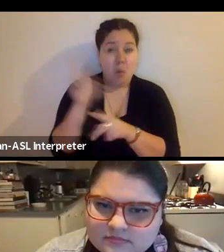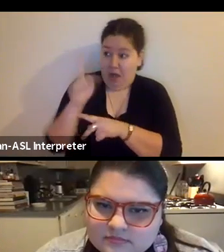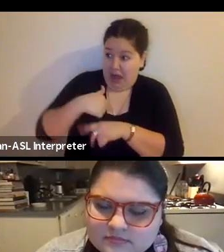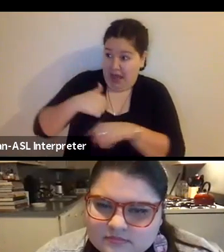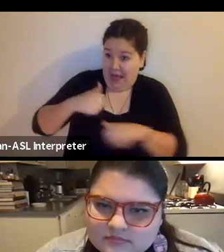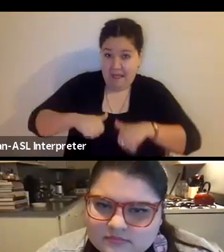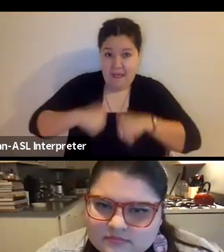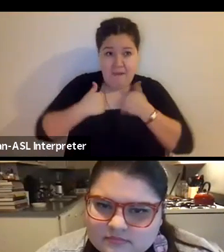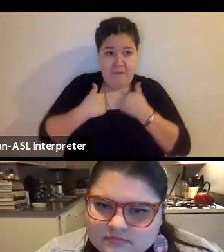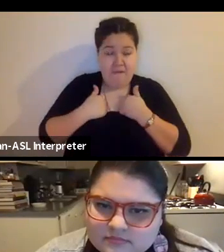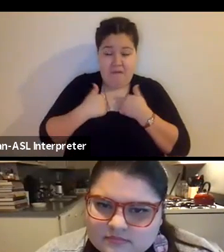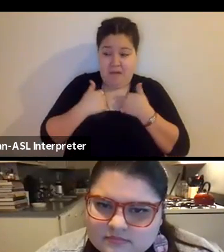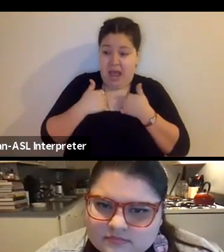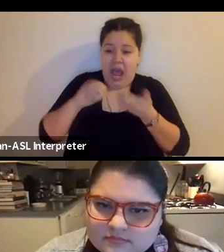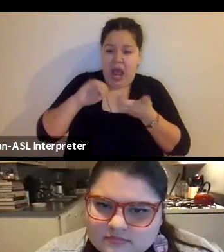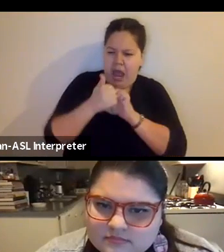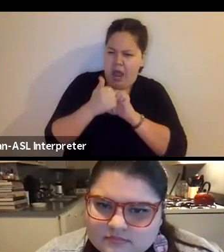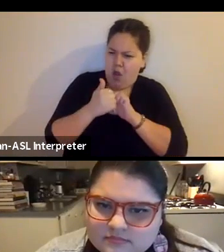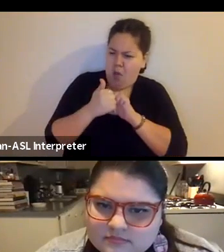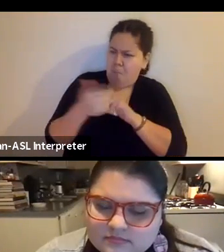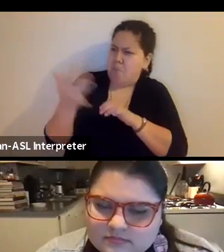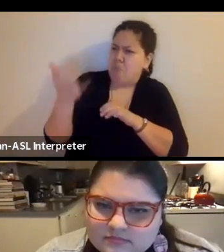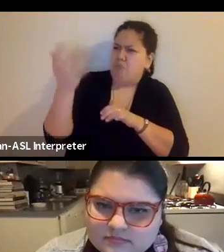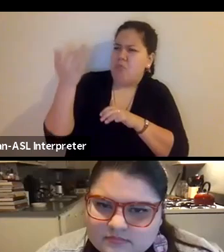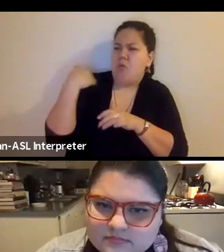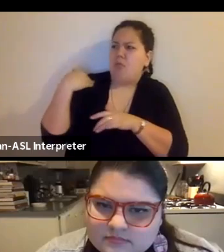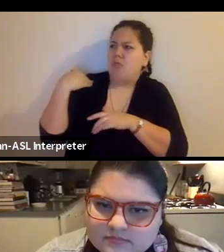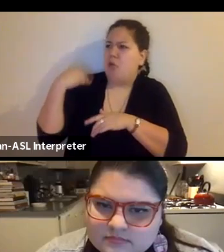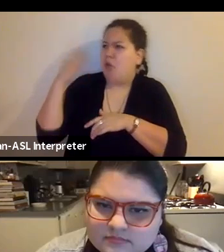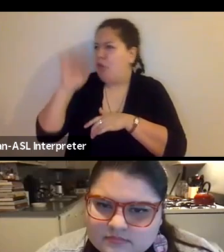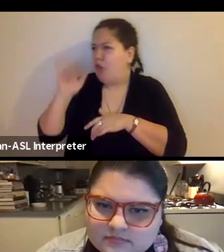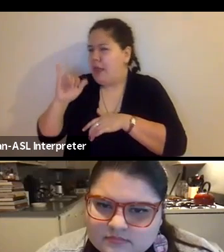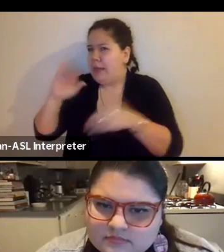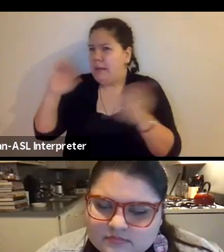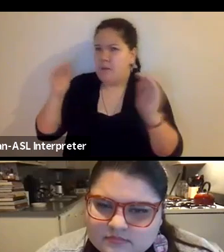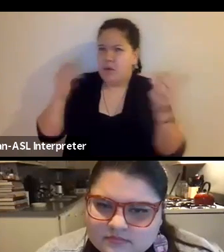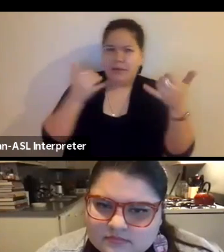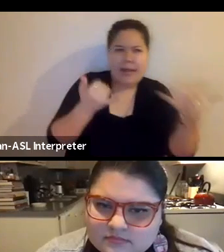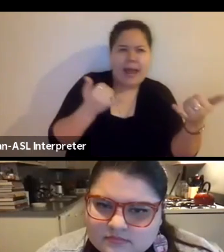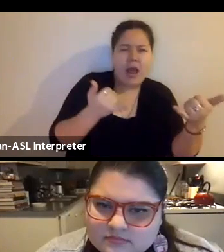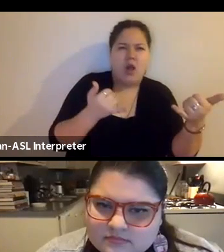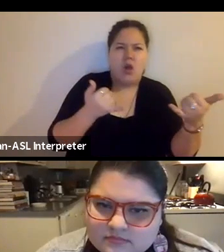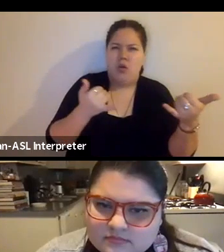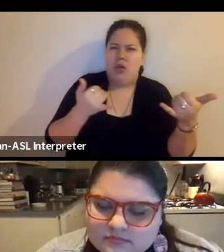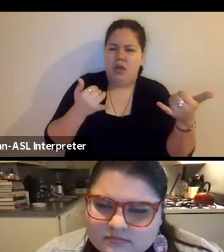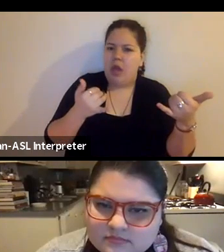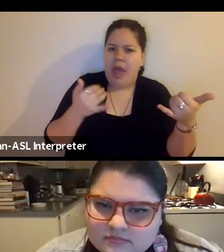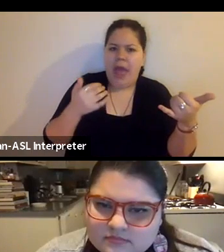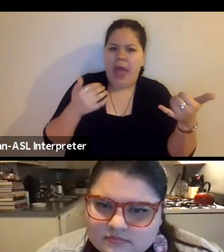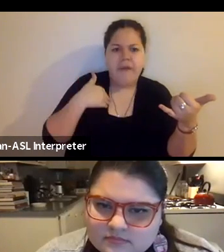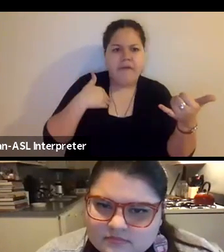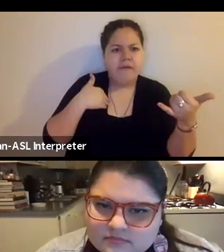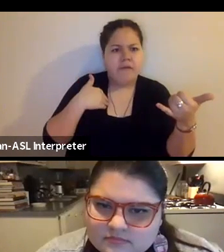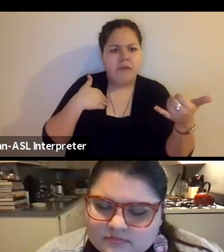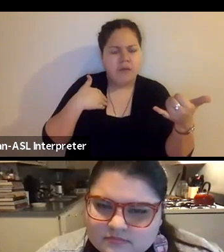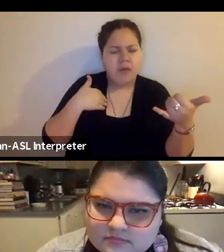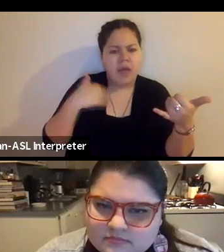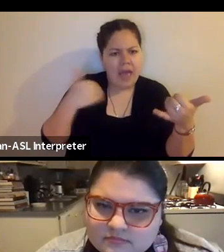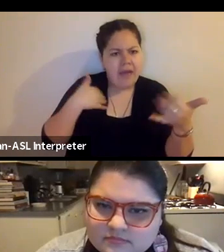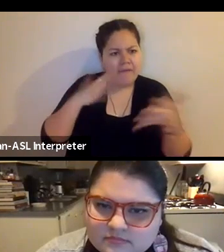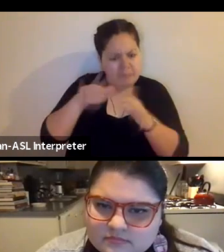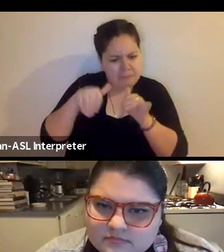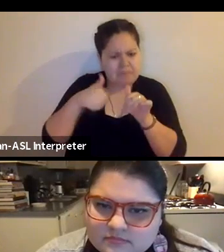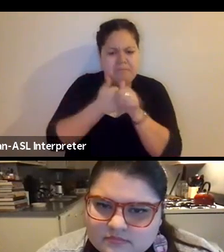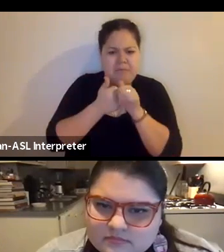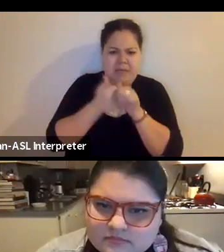interweave with these larger legacies of colonization, these larger legacies of trying to erase what the reality of our bodies